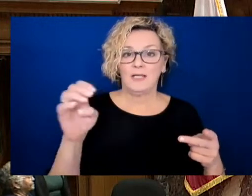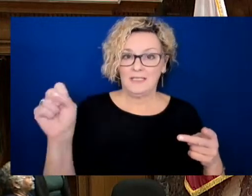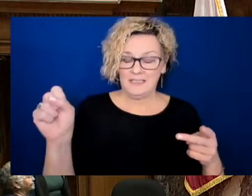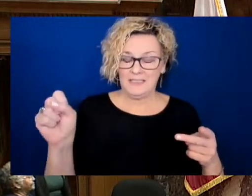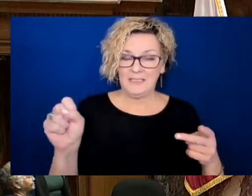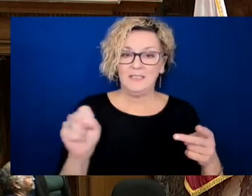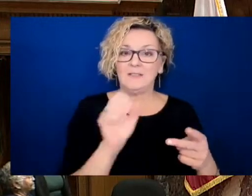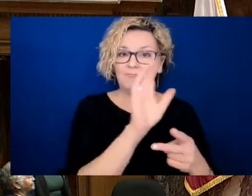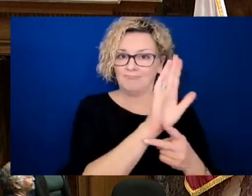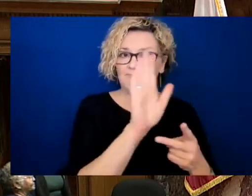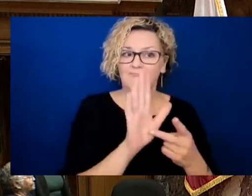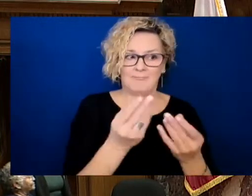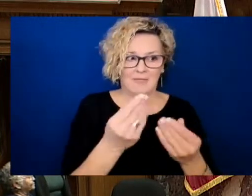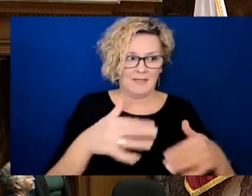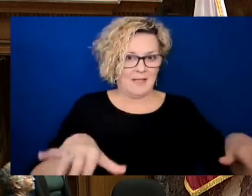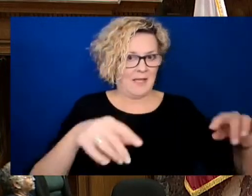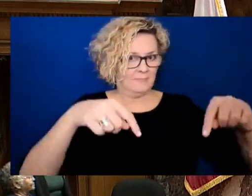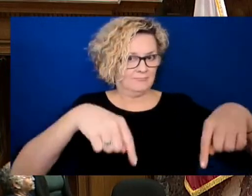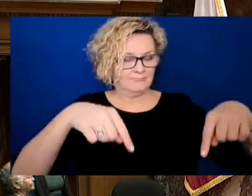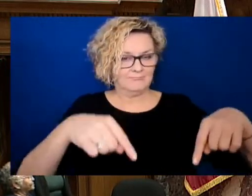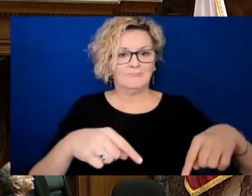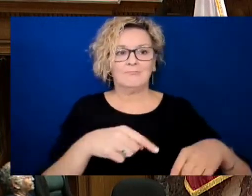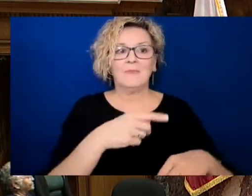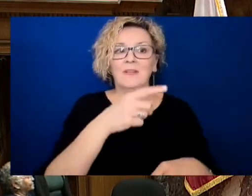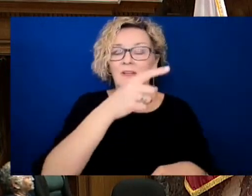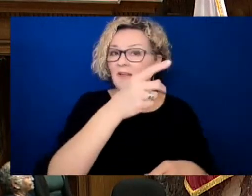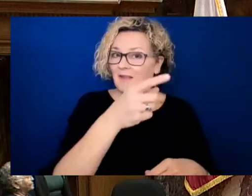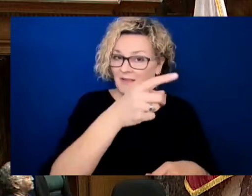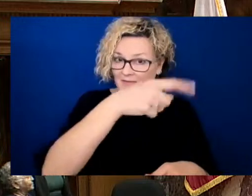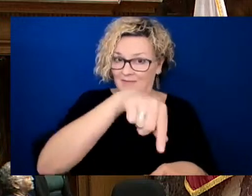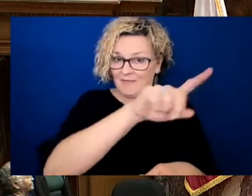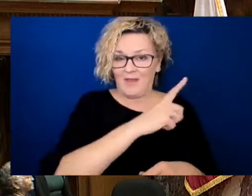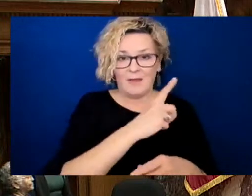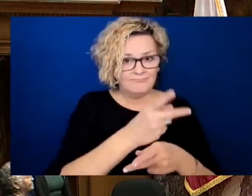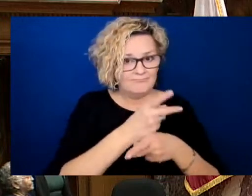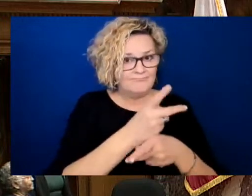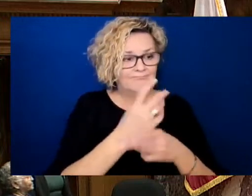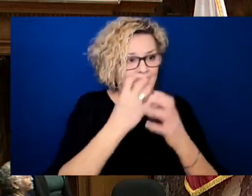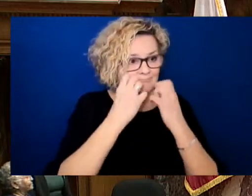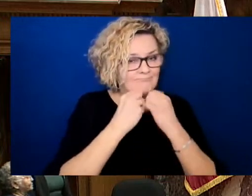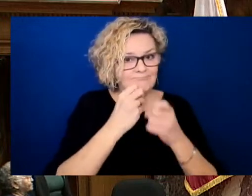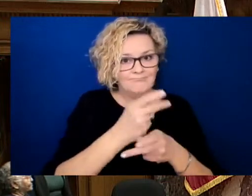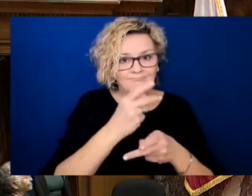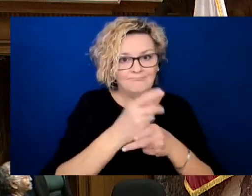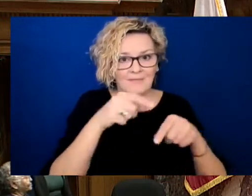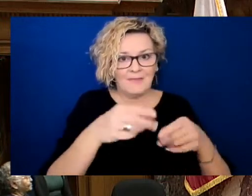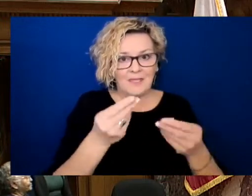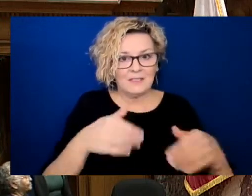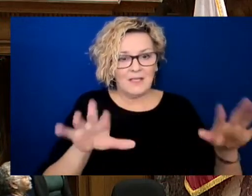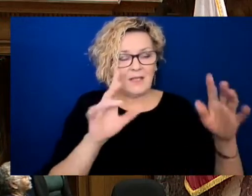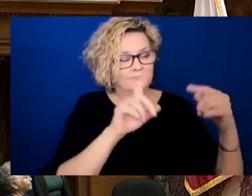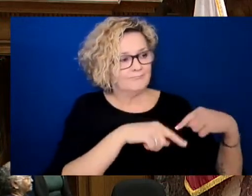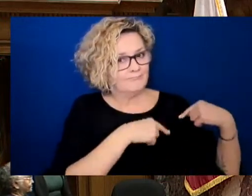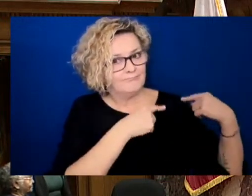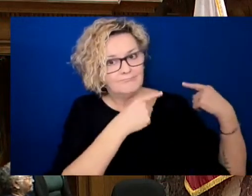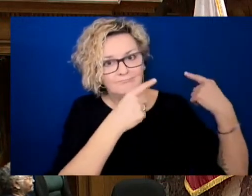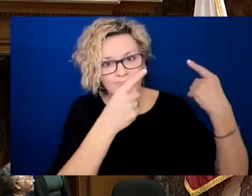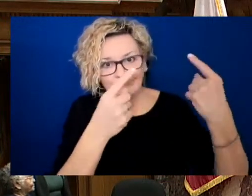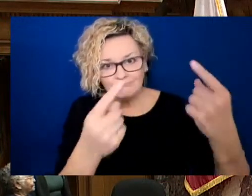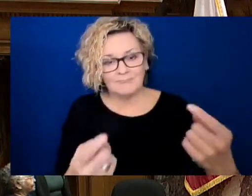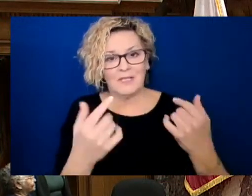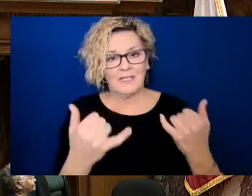wisdom, culture, and traditions which you and others so generously share with our community and with our